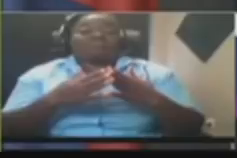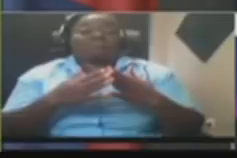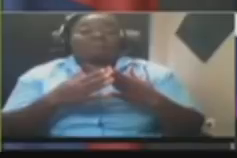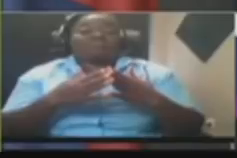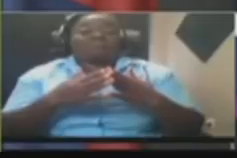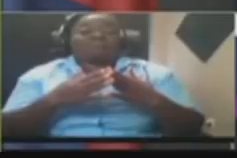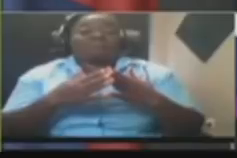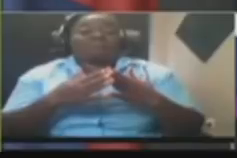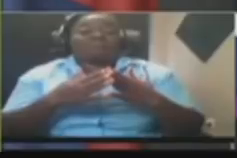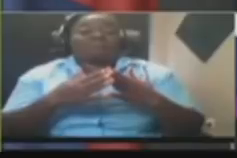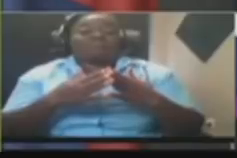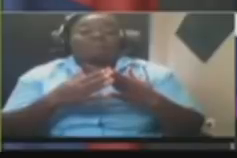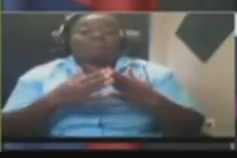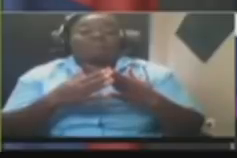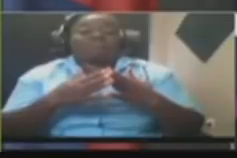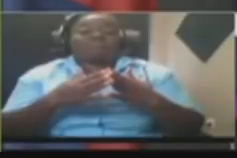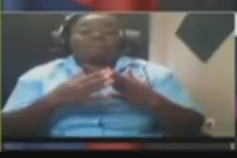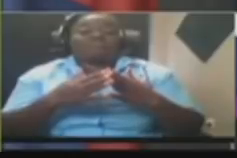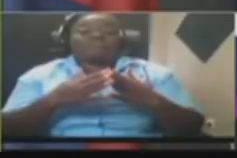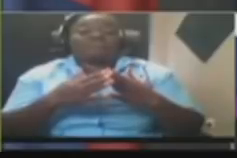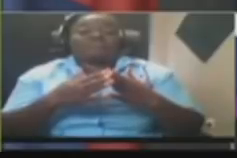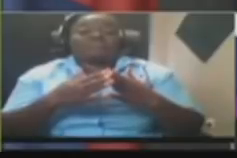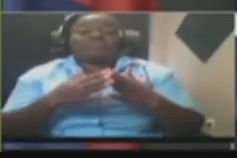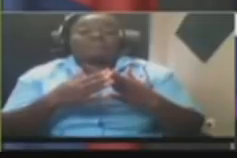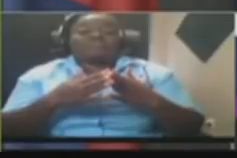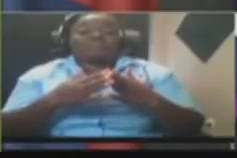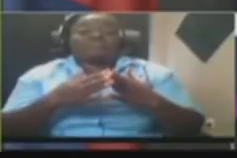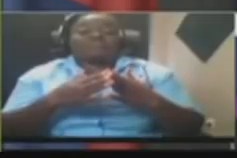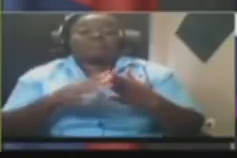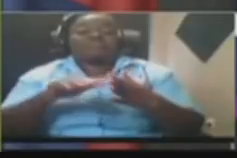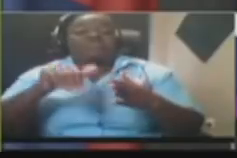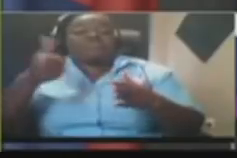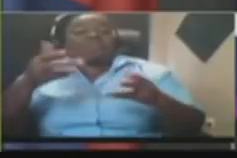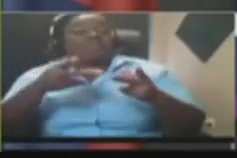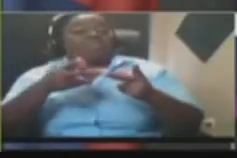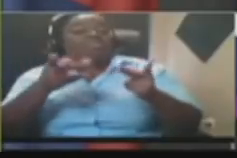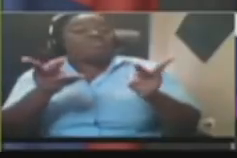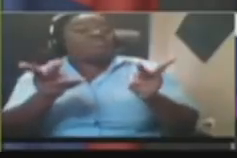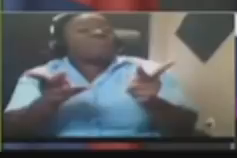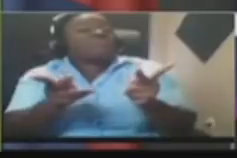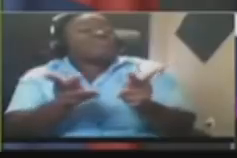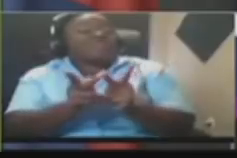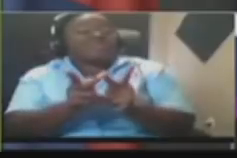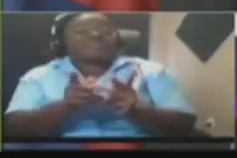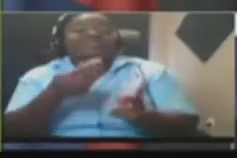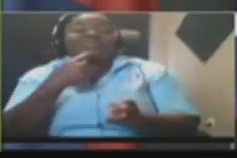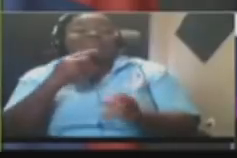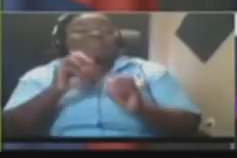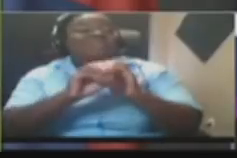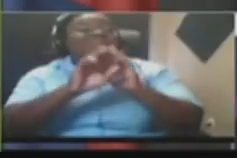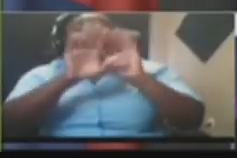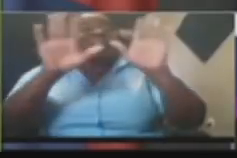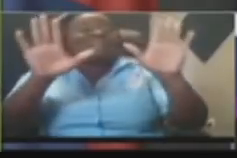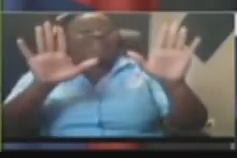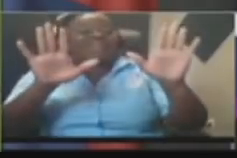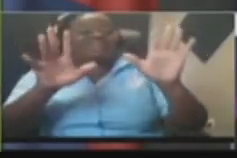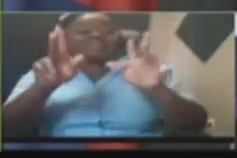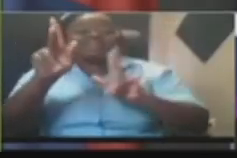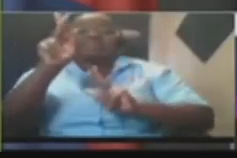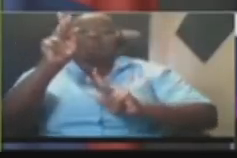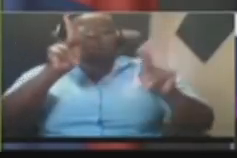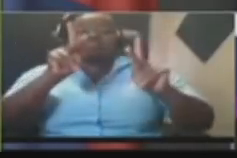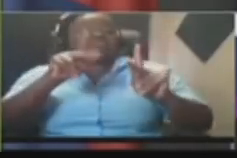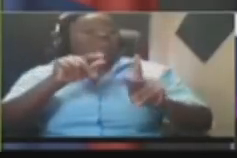venues, I made it very clear that the matter of mandatory response has not been before the